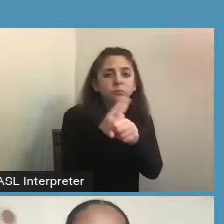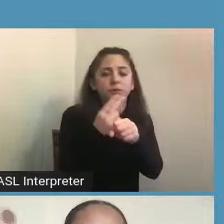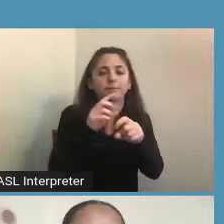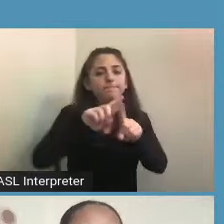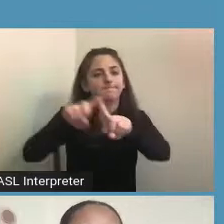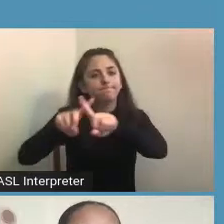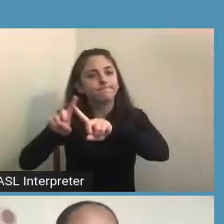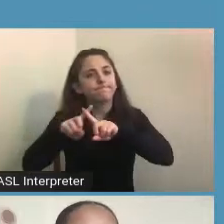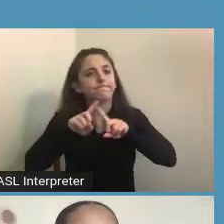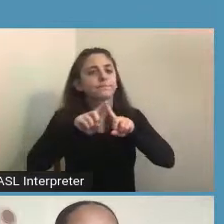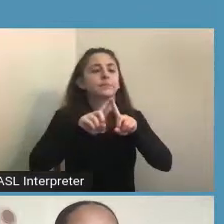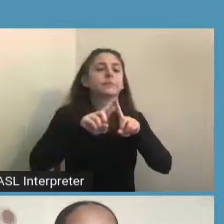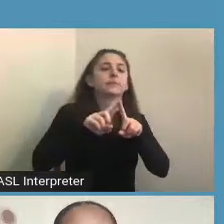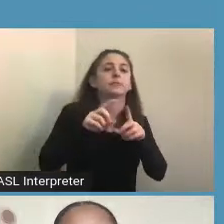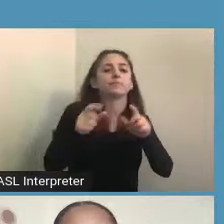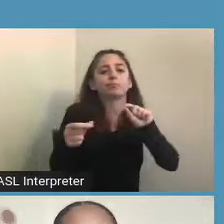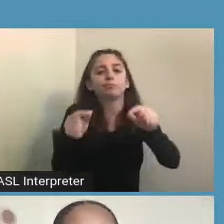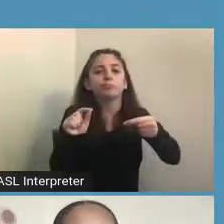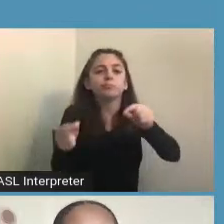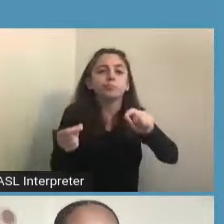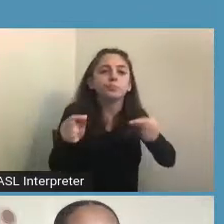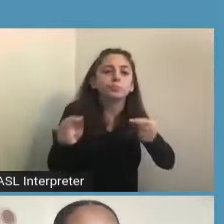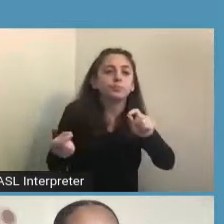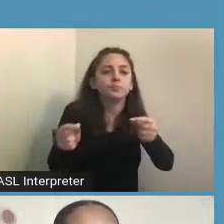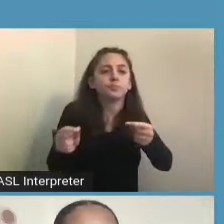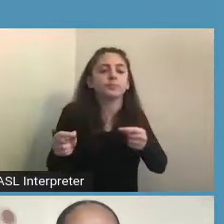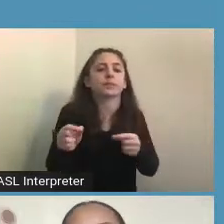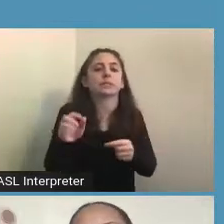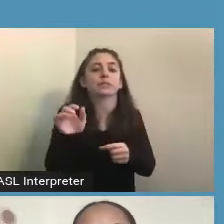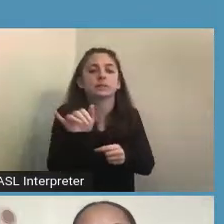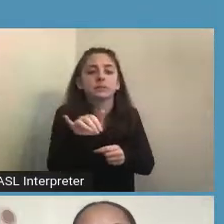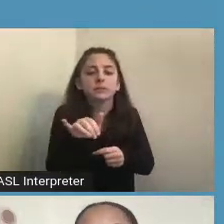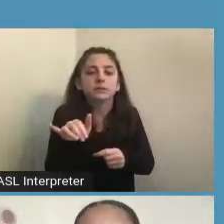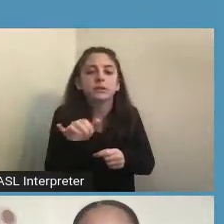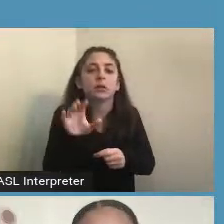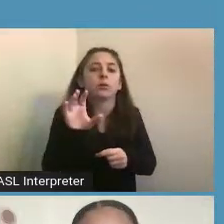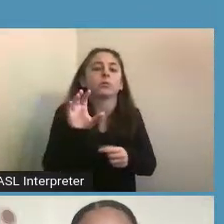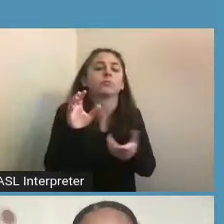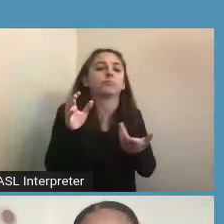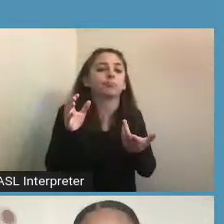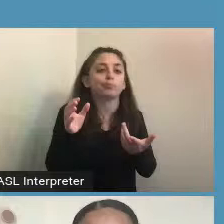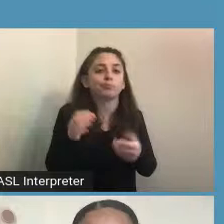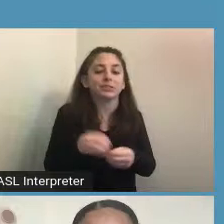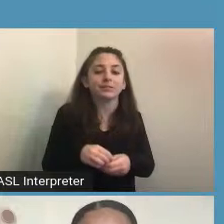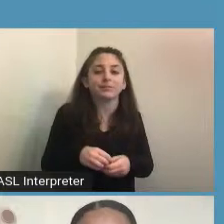used the same treatment of the coral to bring it to life.